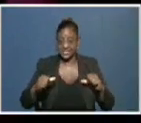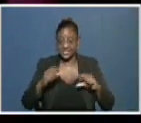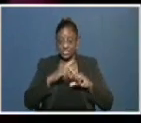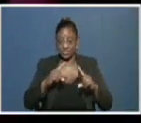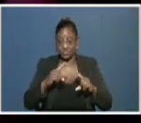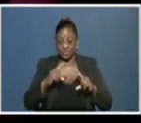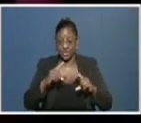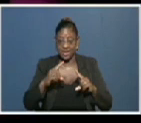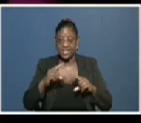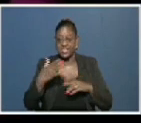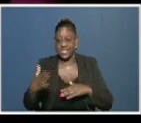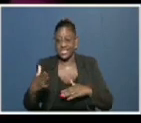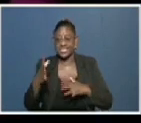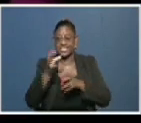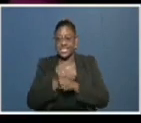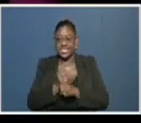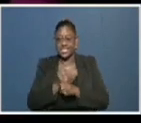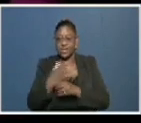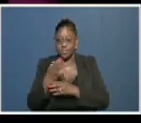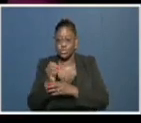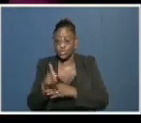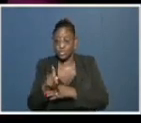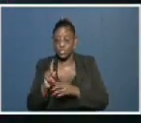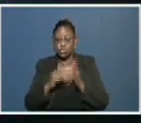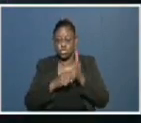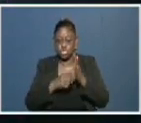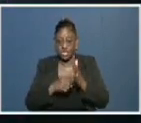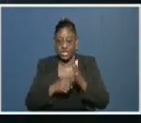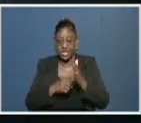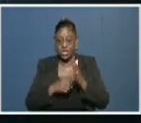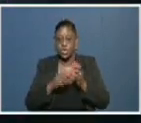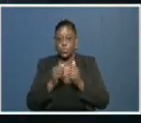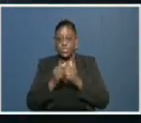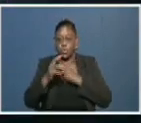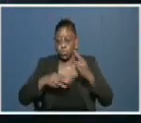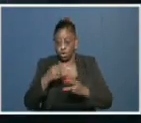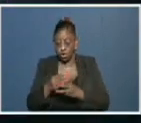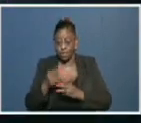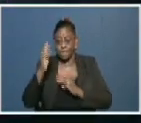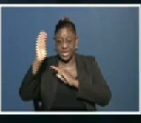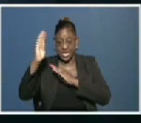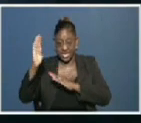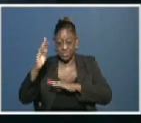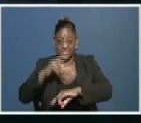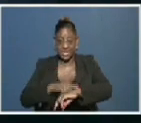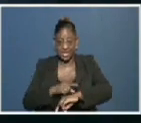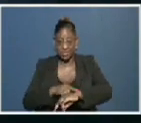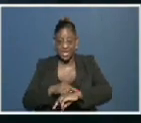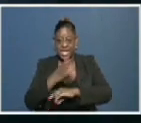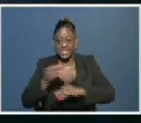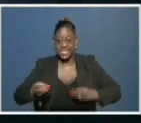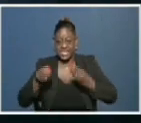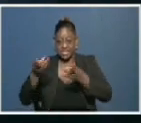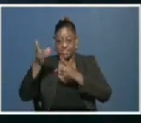and proudly taking advantage of various opportunities to share Bahamian theater with the world. This year, Burrows was awarded with the Order